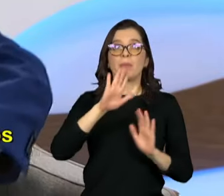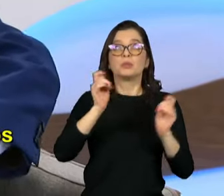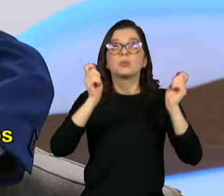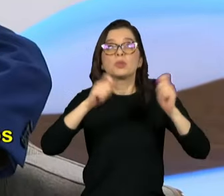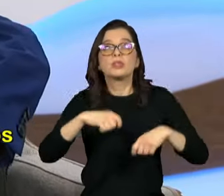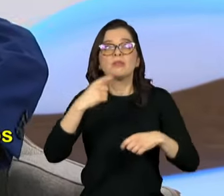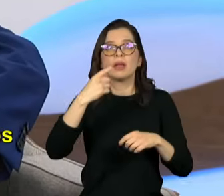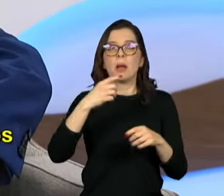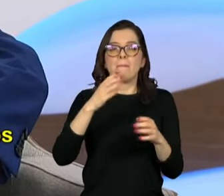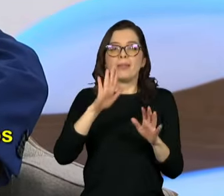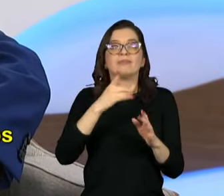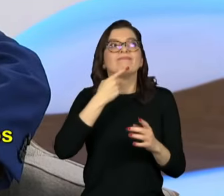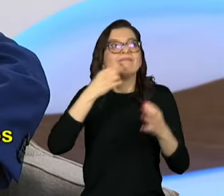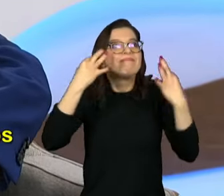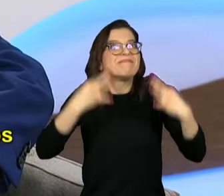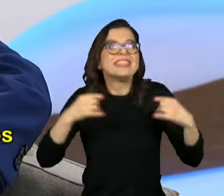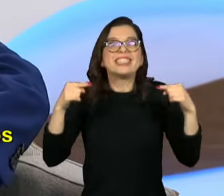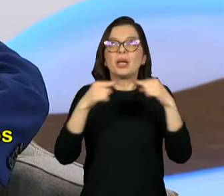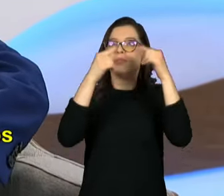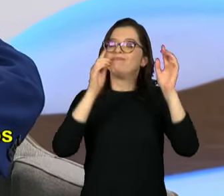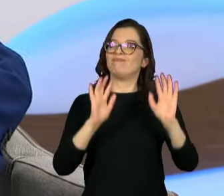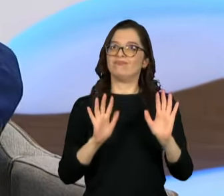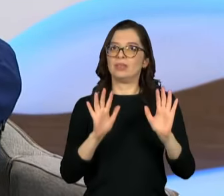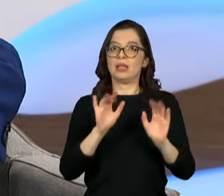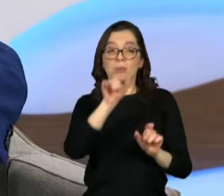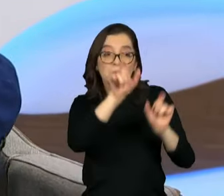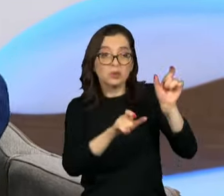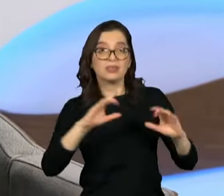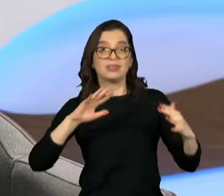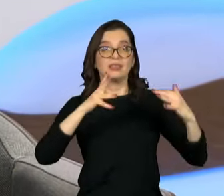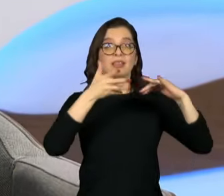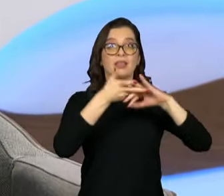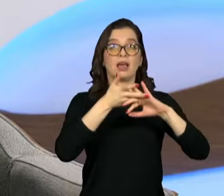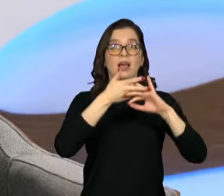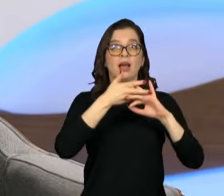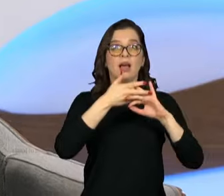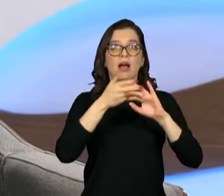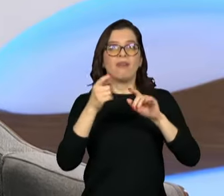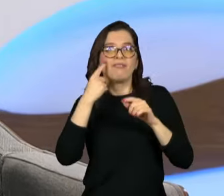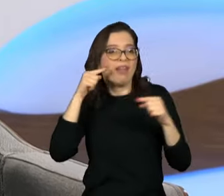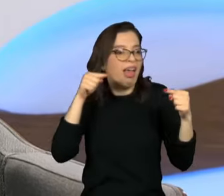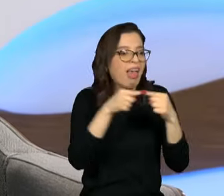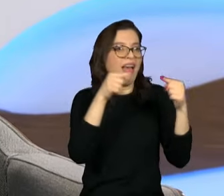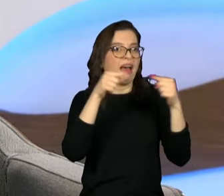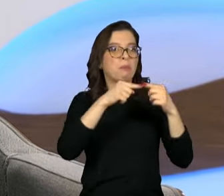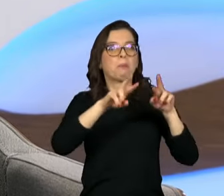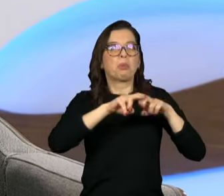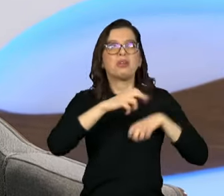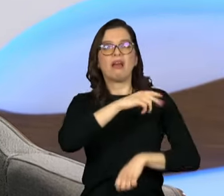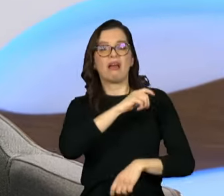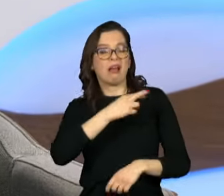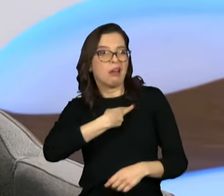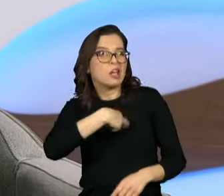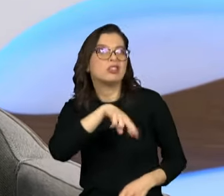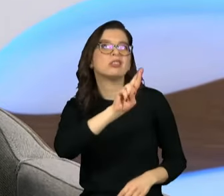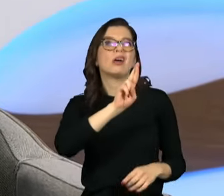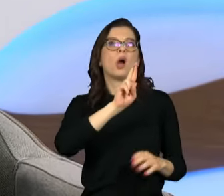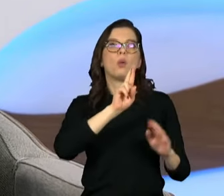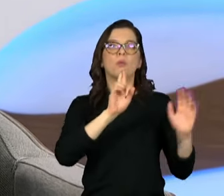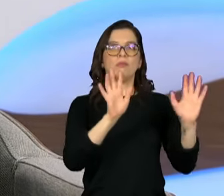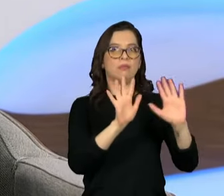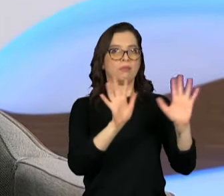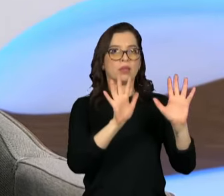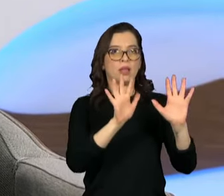and I don't think it's desirable to ask citizens to leave behind their moral and even spiritual convictions when they